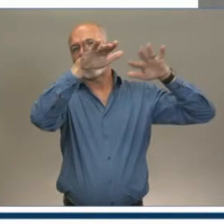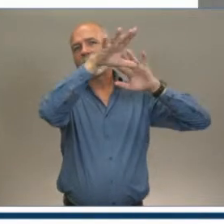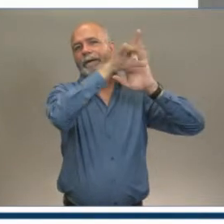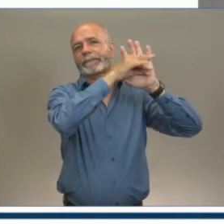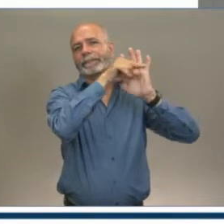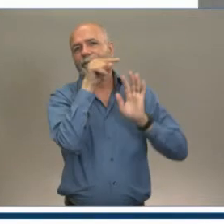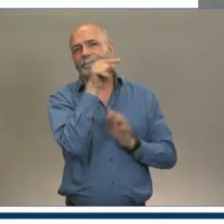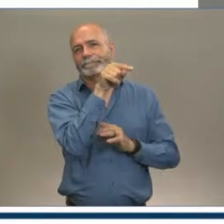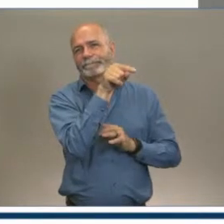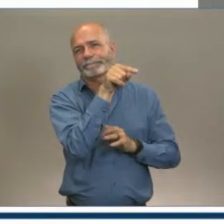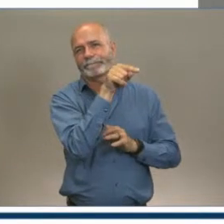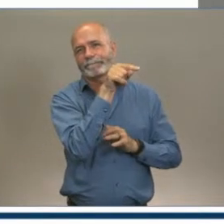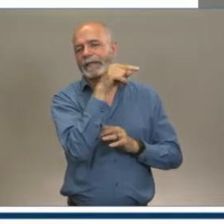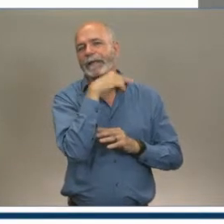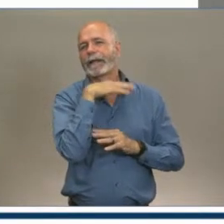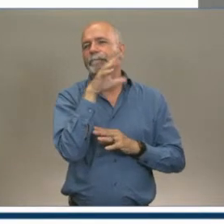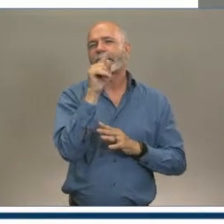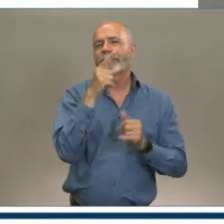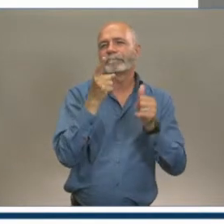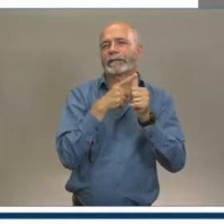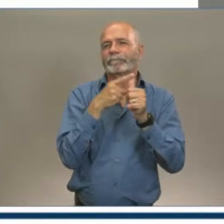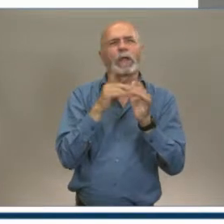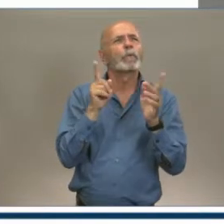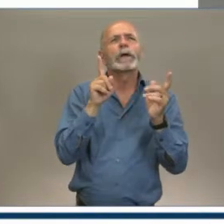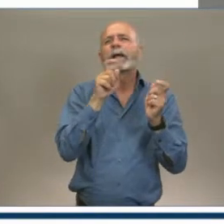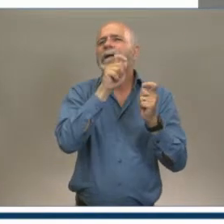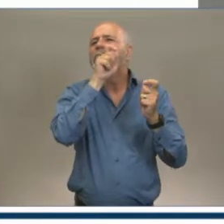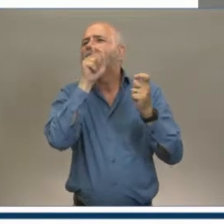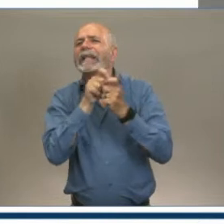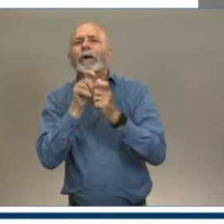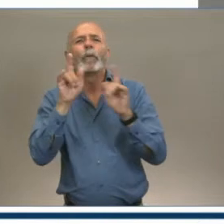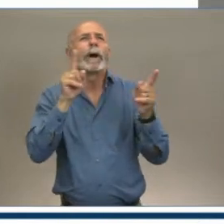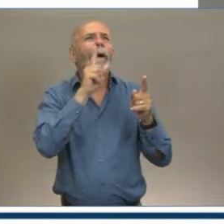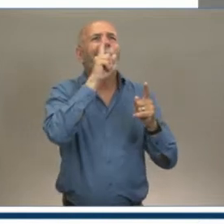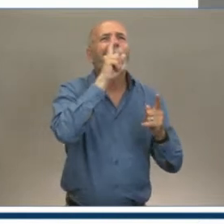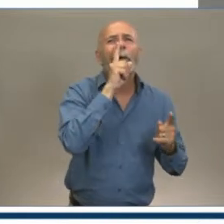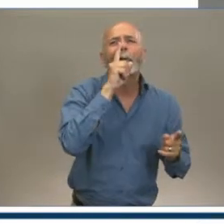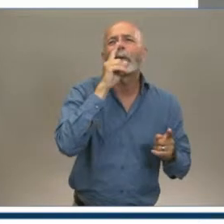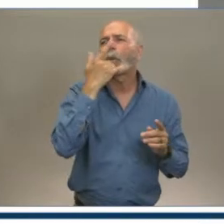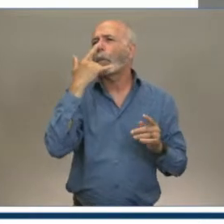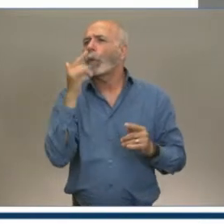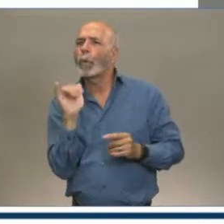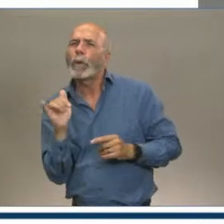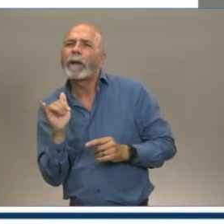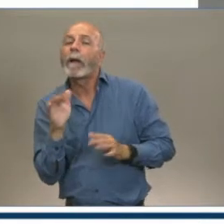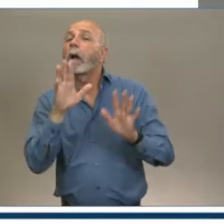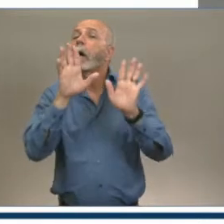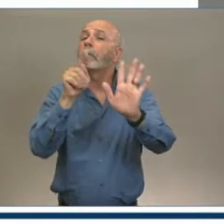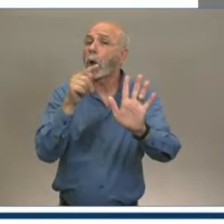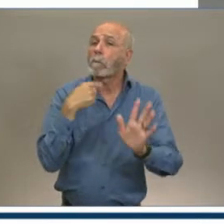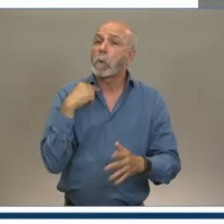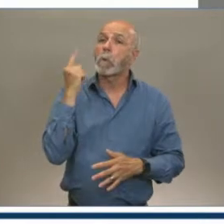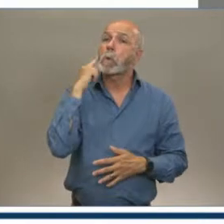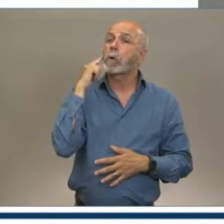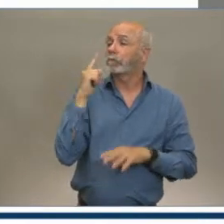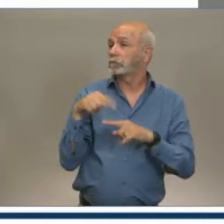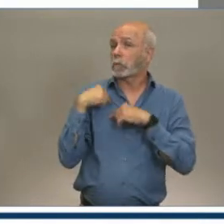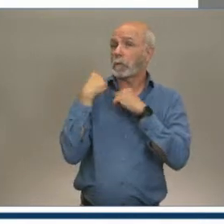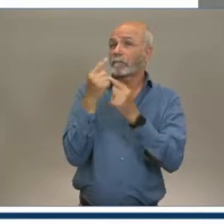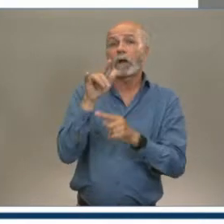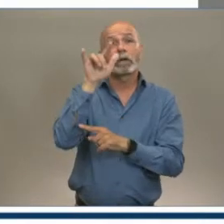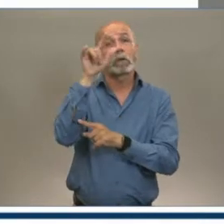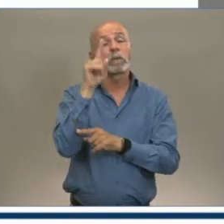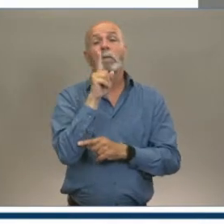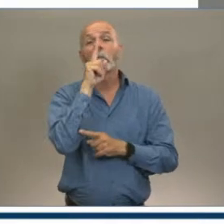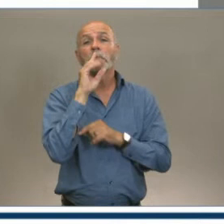each detailed case, I can't tell you exactly where their testing was done. In general, I'm hearing that the testing at the airport is going very well. There's a high